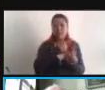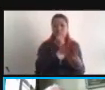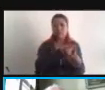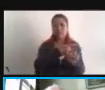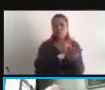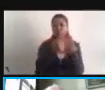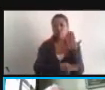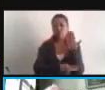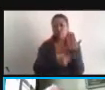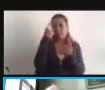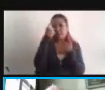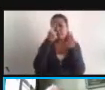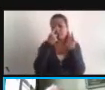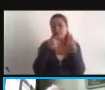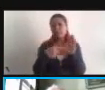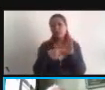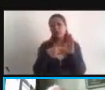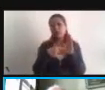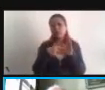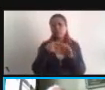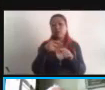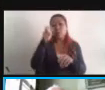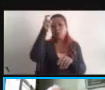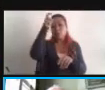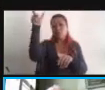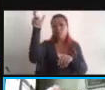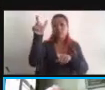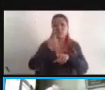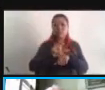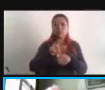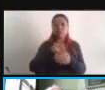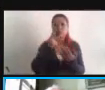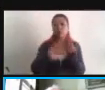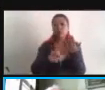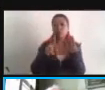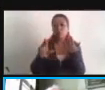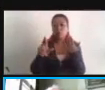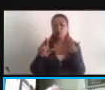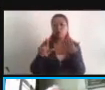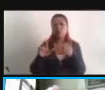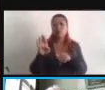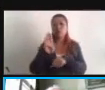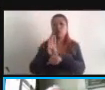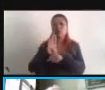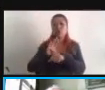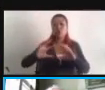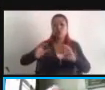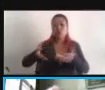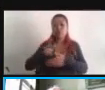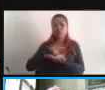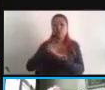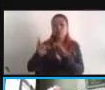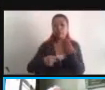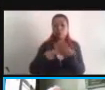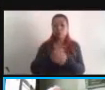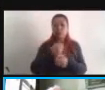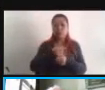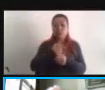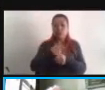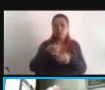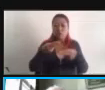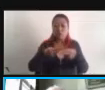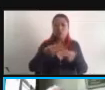So think of like, the lunar lander program or even our commercial crew program. We generate what we call program